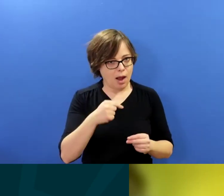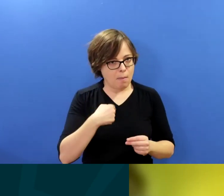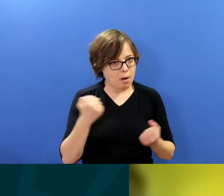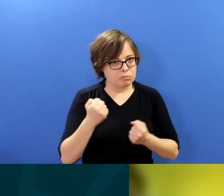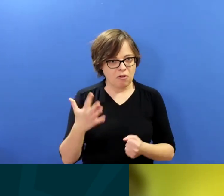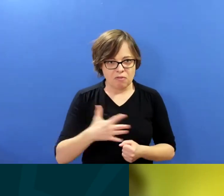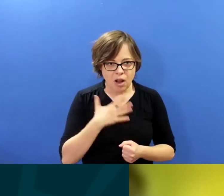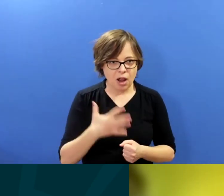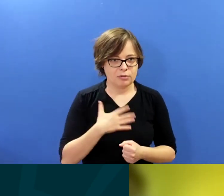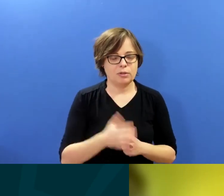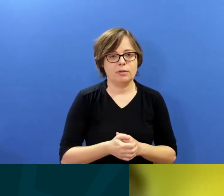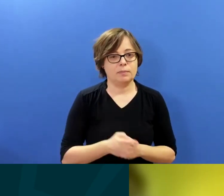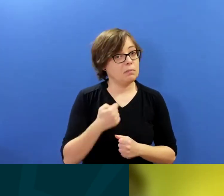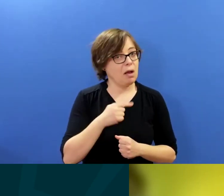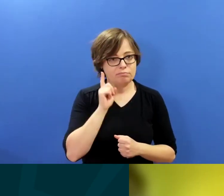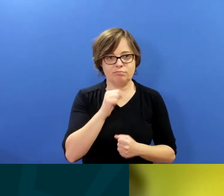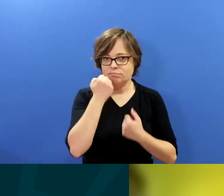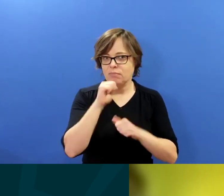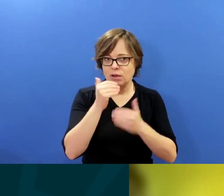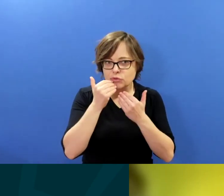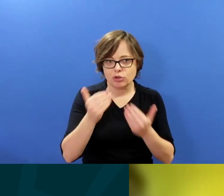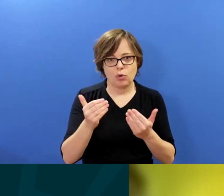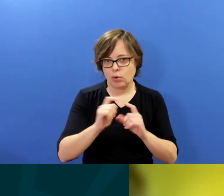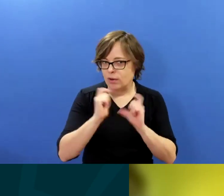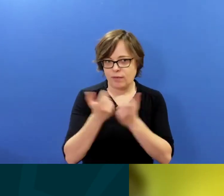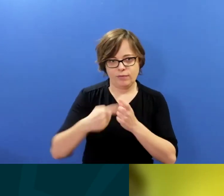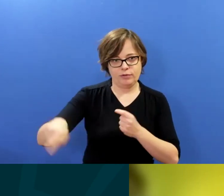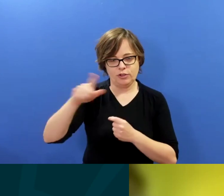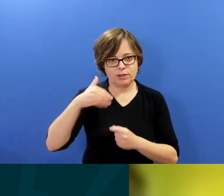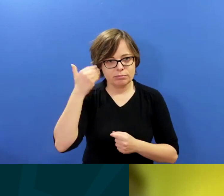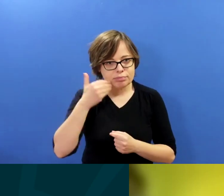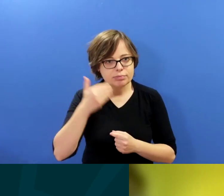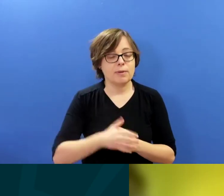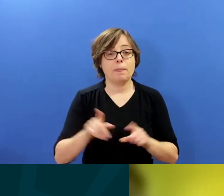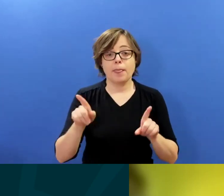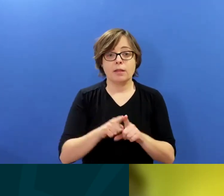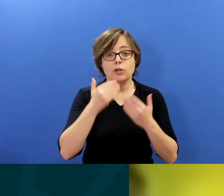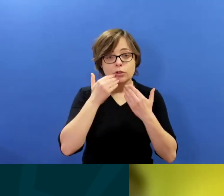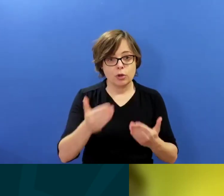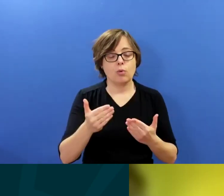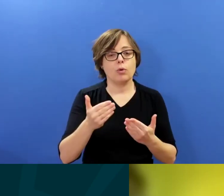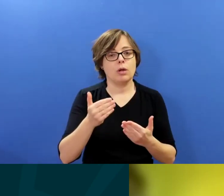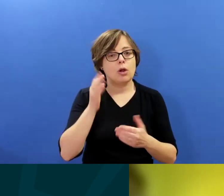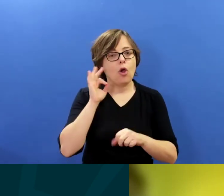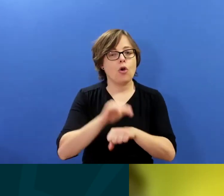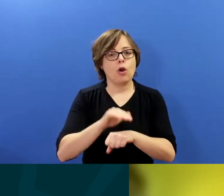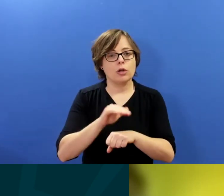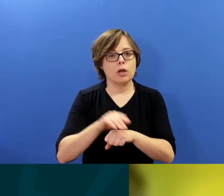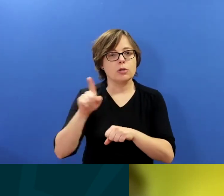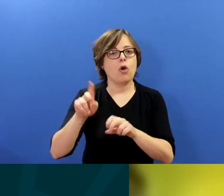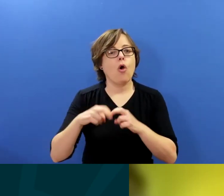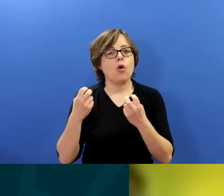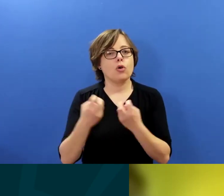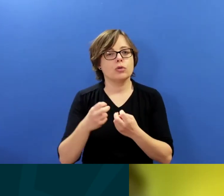definitely not disillusioned. I'm very grateful for all the speakers, our